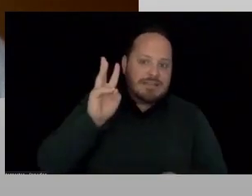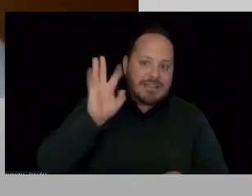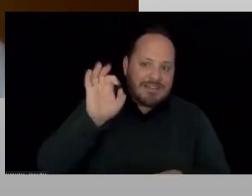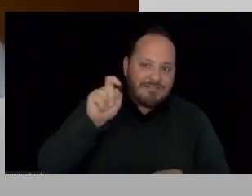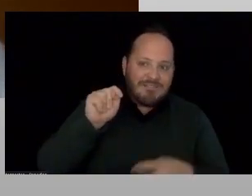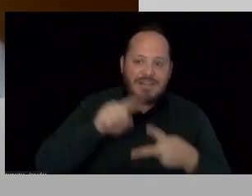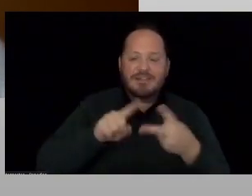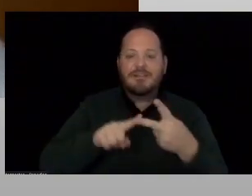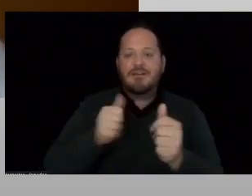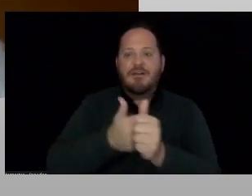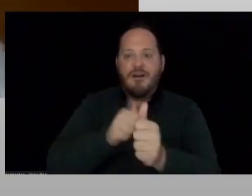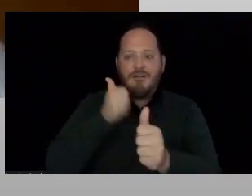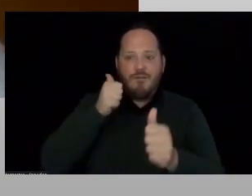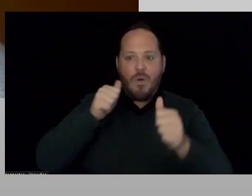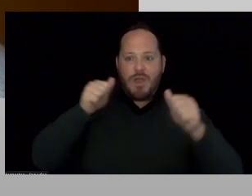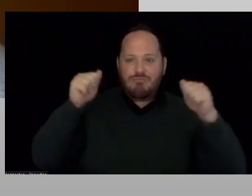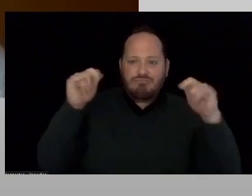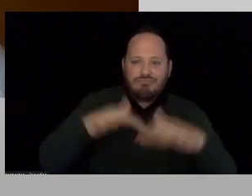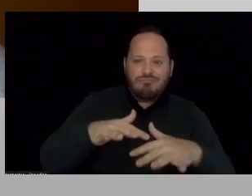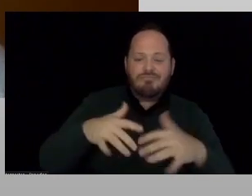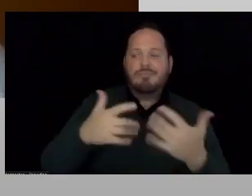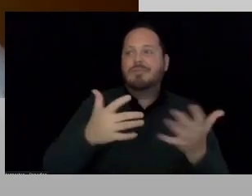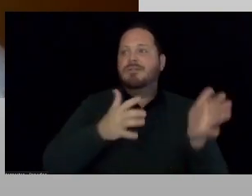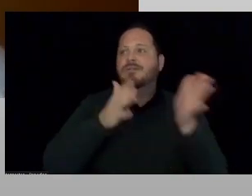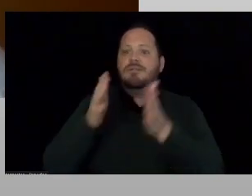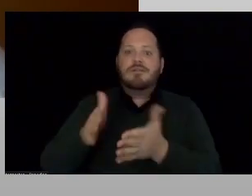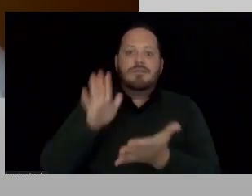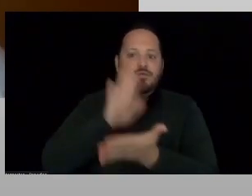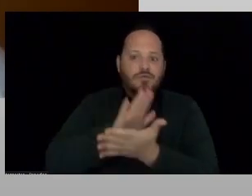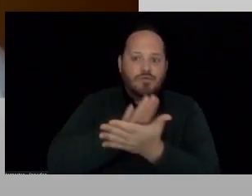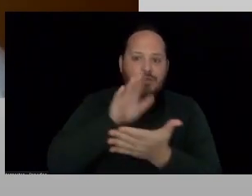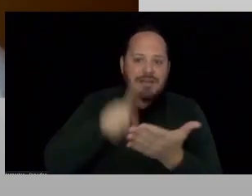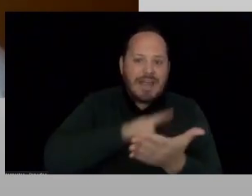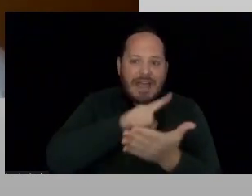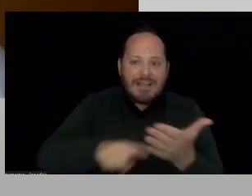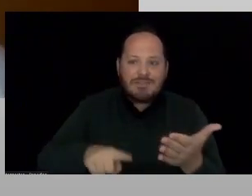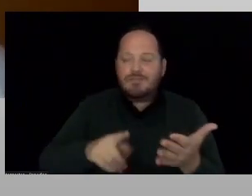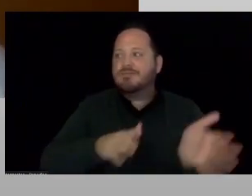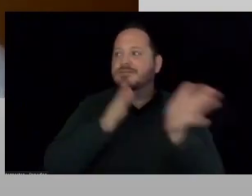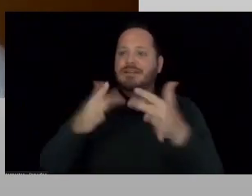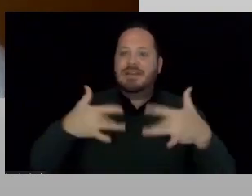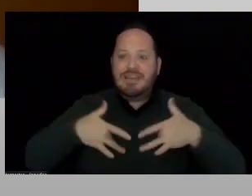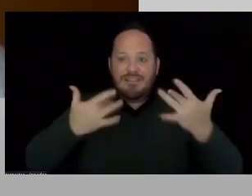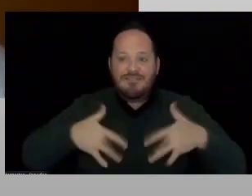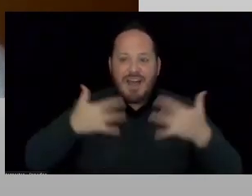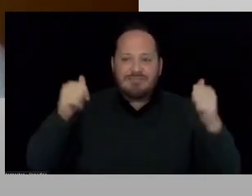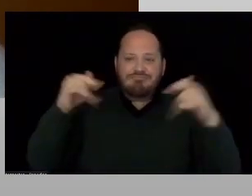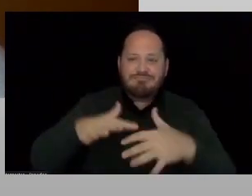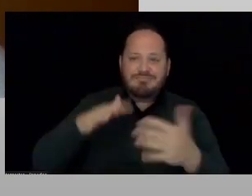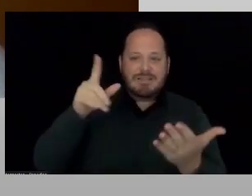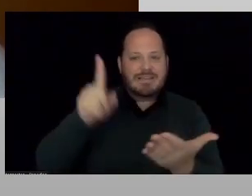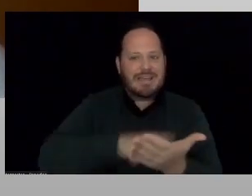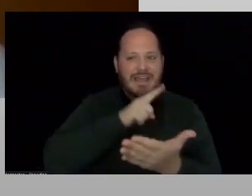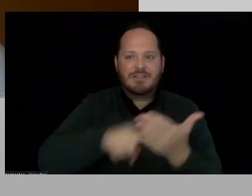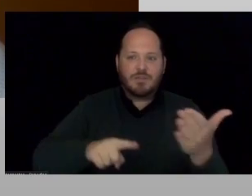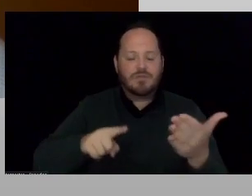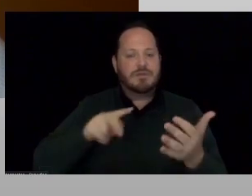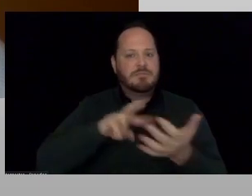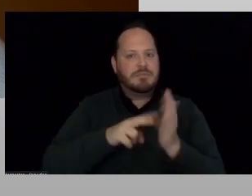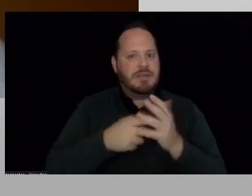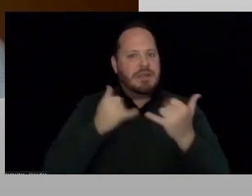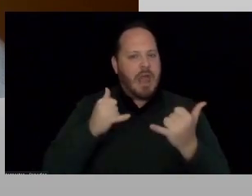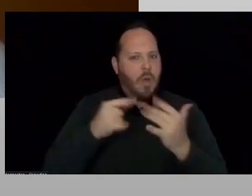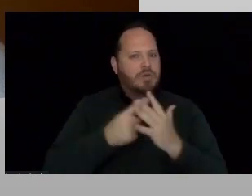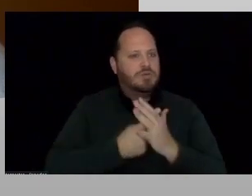schools being canceled, large events being canceled. We're starting to see positive results of this. It's going to be a long haul, and this is just the beginning, but we know